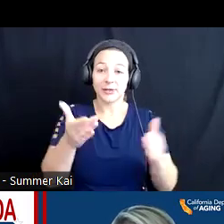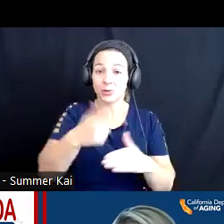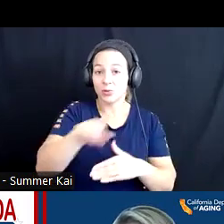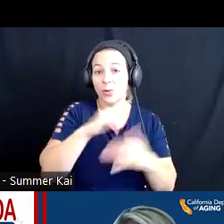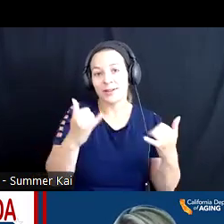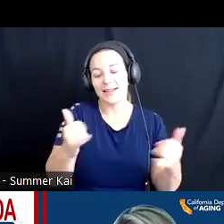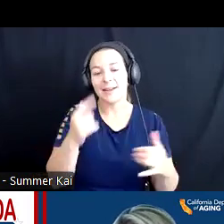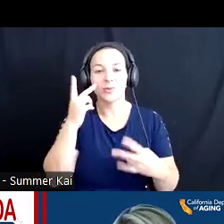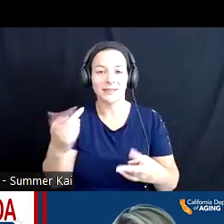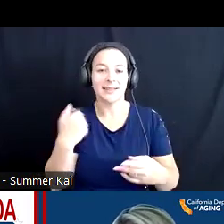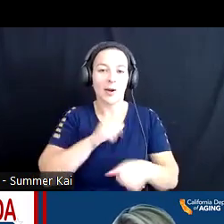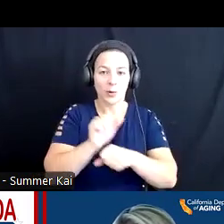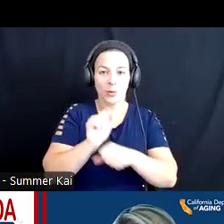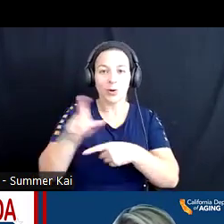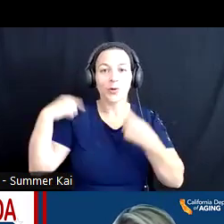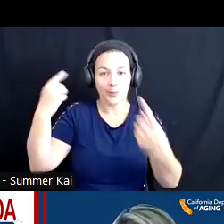this work. Next slide, please.